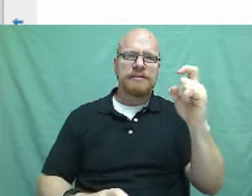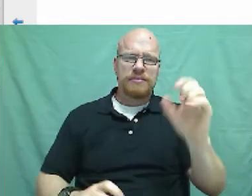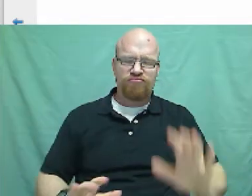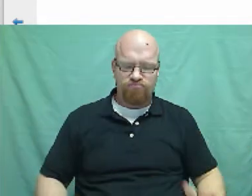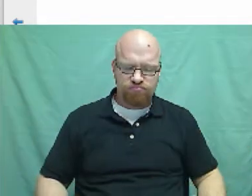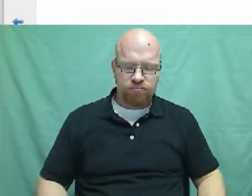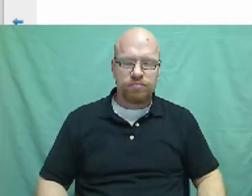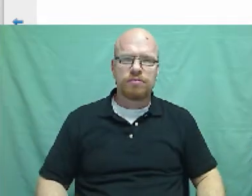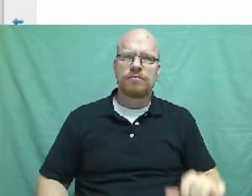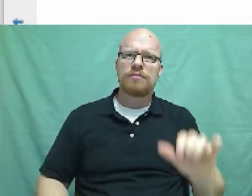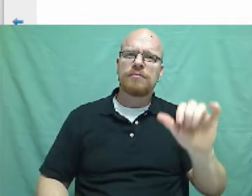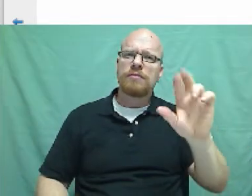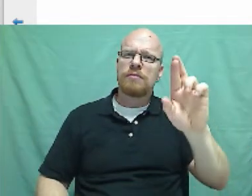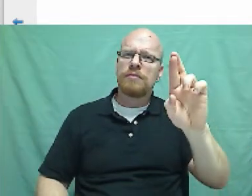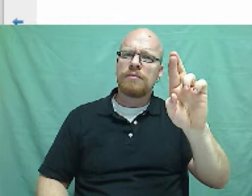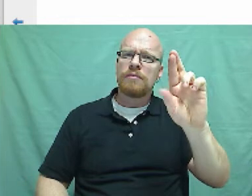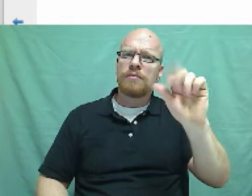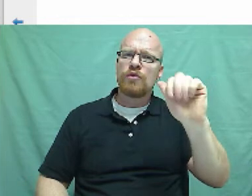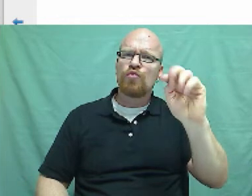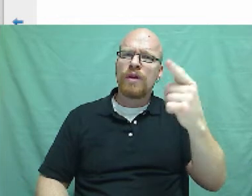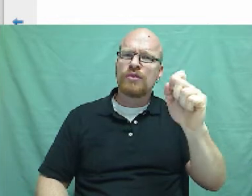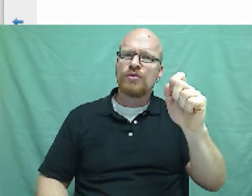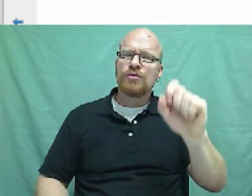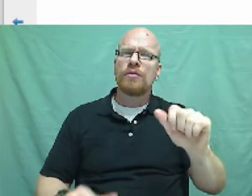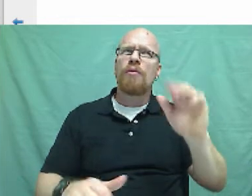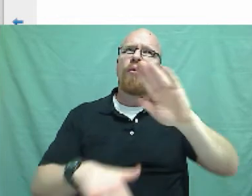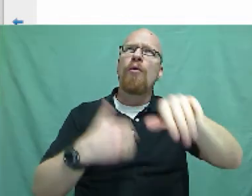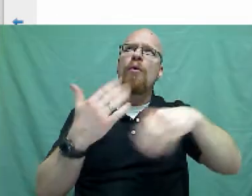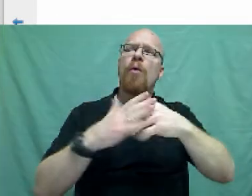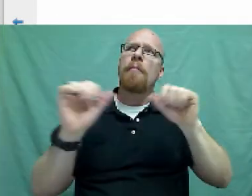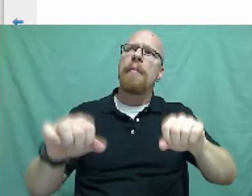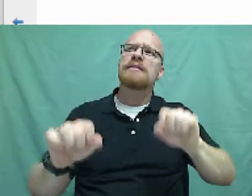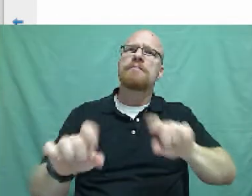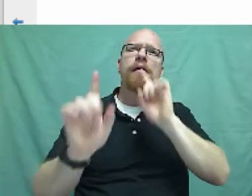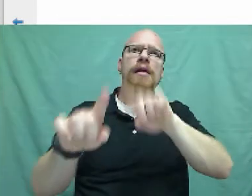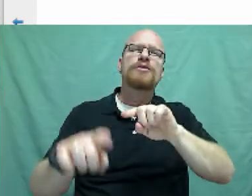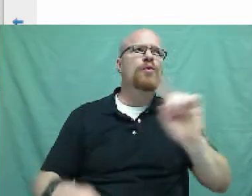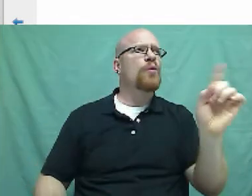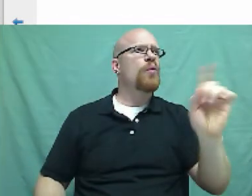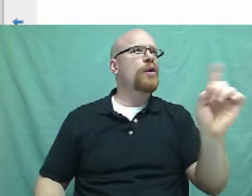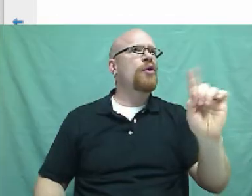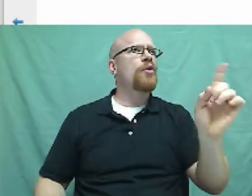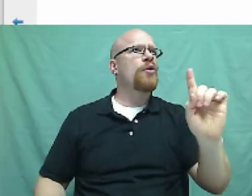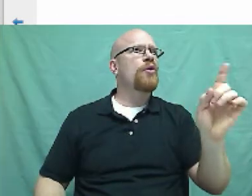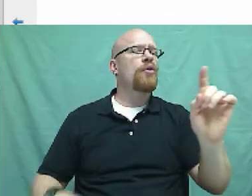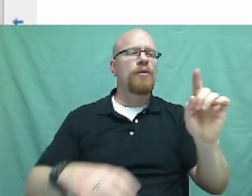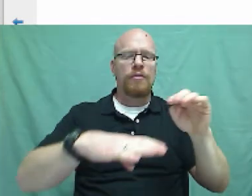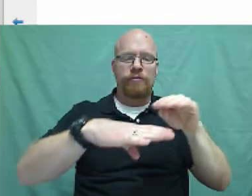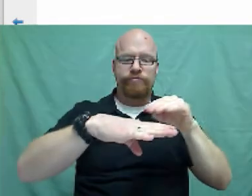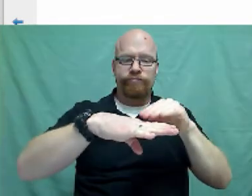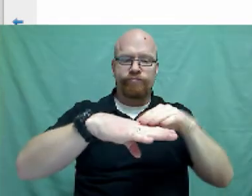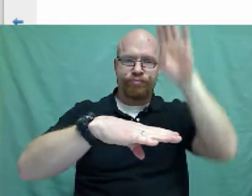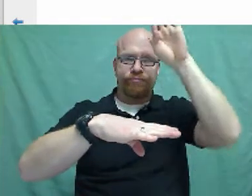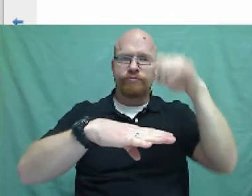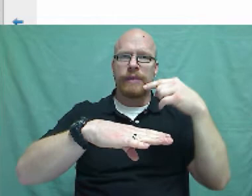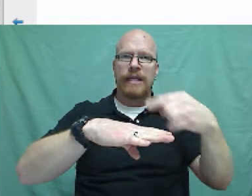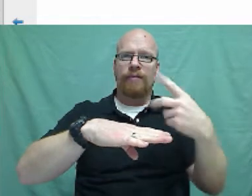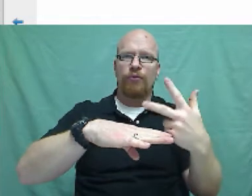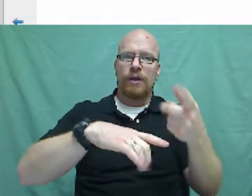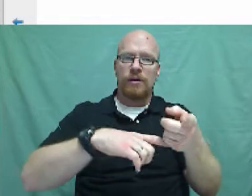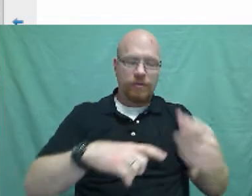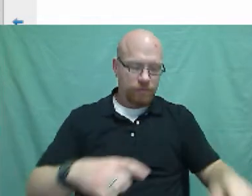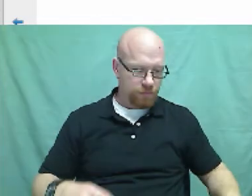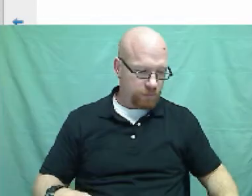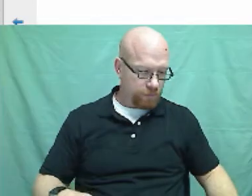possible inputs can we have? All x values are involved. Now the range are all the possible